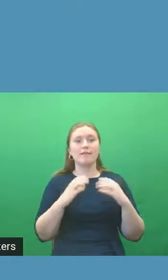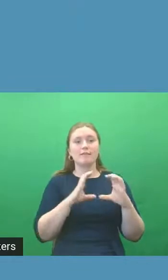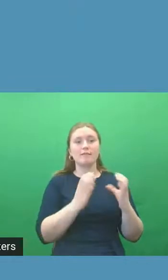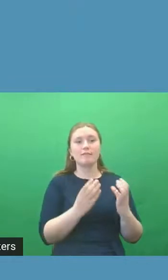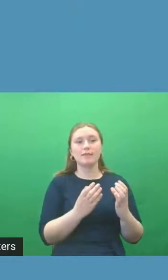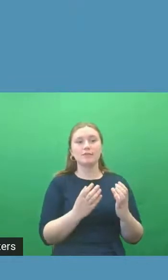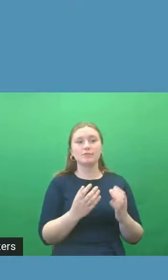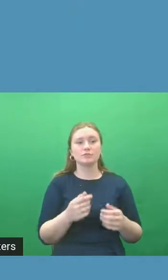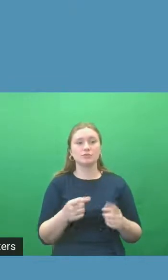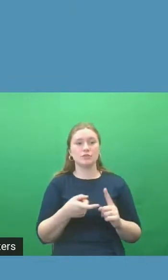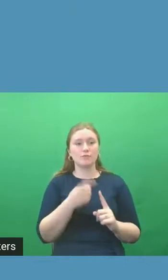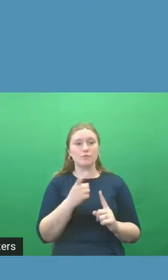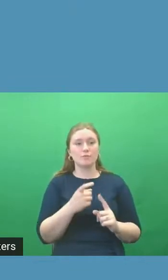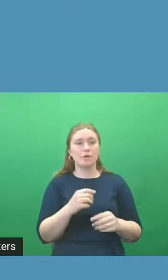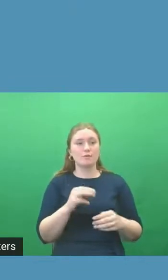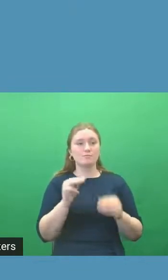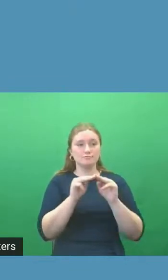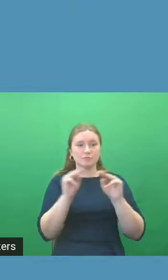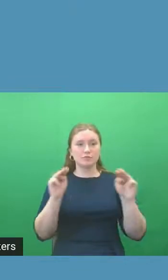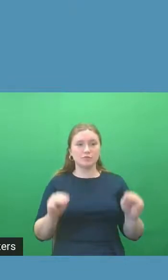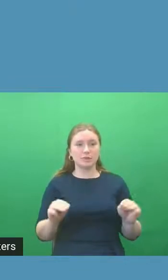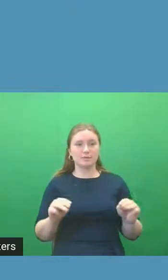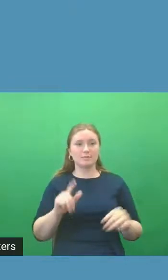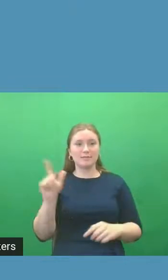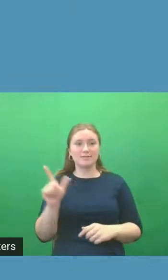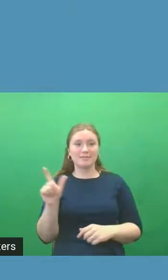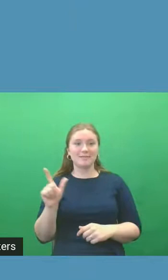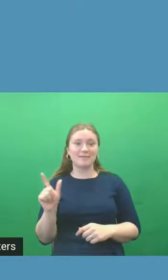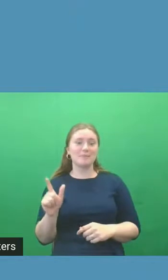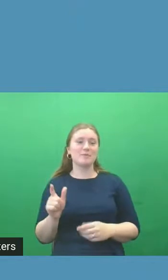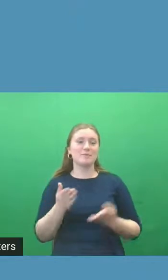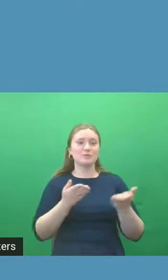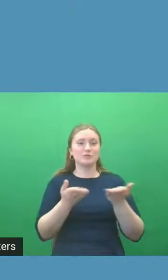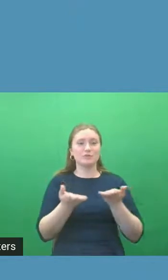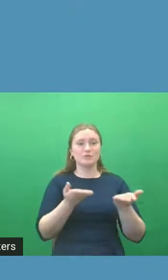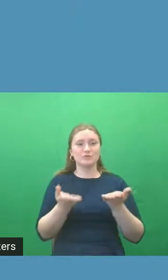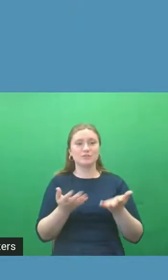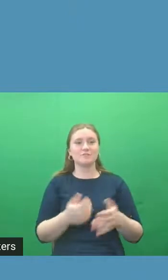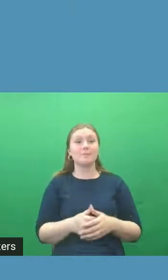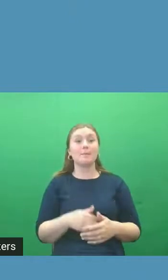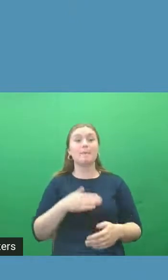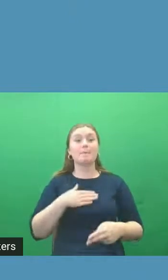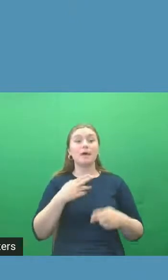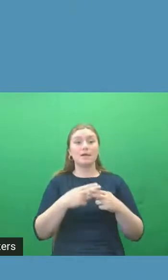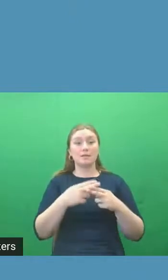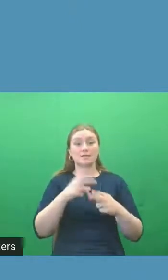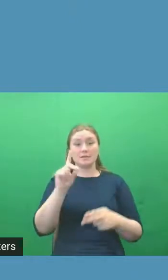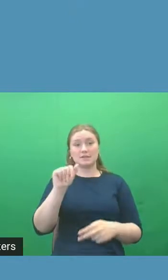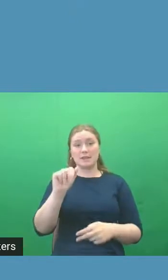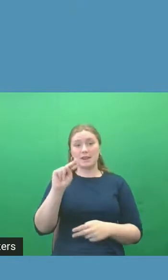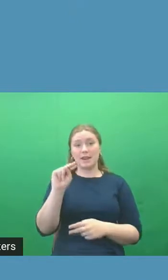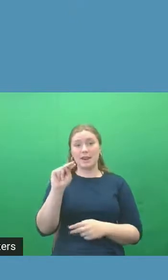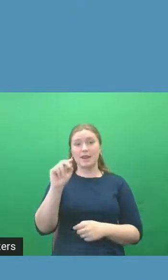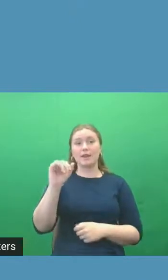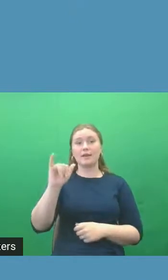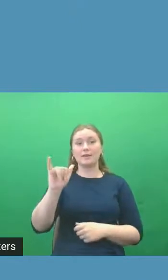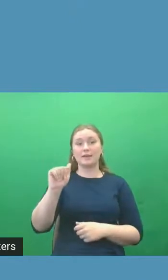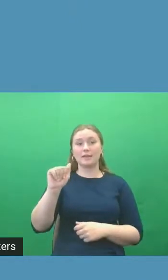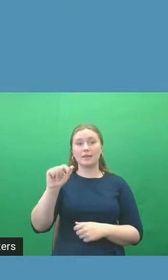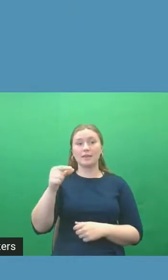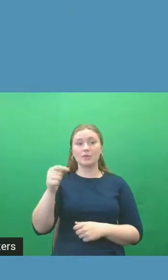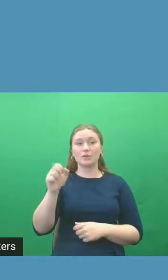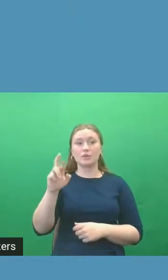Museum and Library Services. My name is Dan Yeager, and I'm the Executive Director of the New England Museum